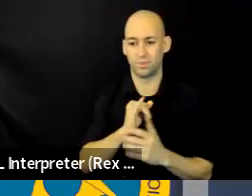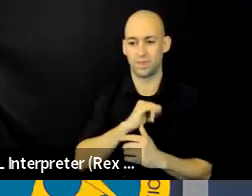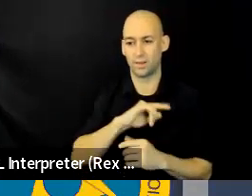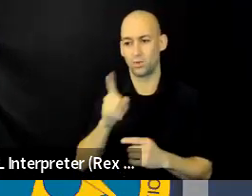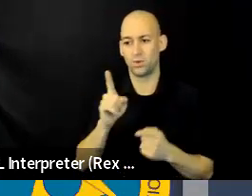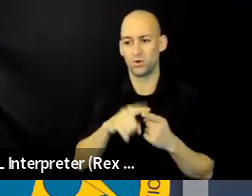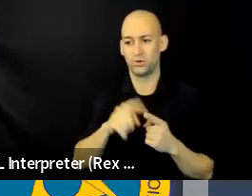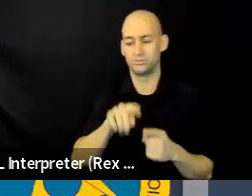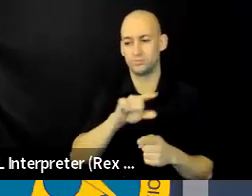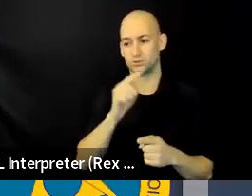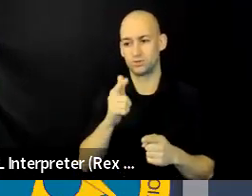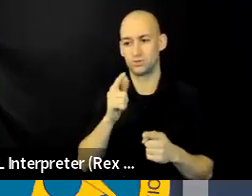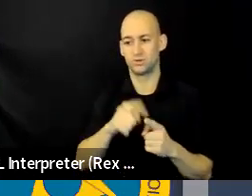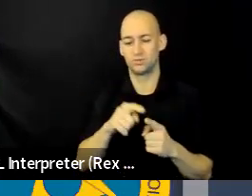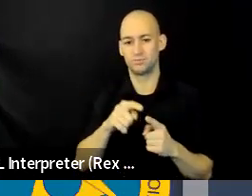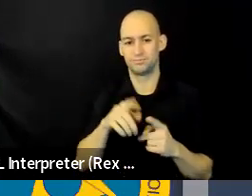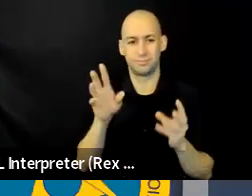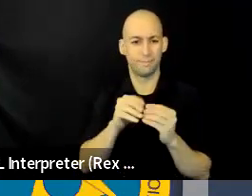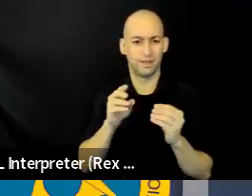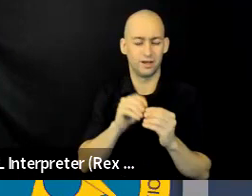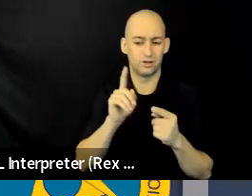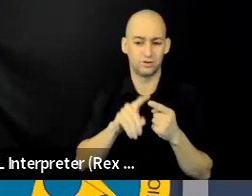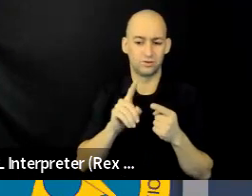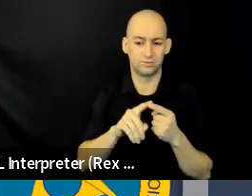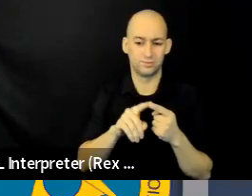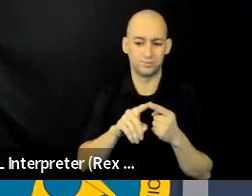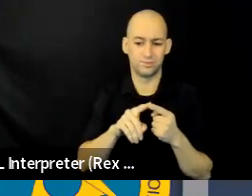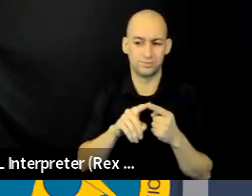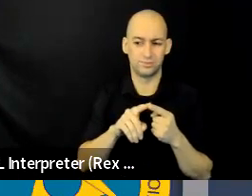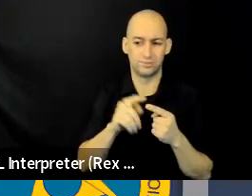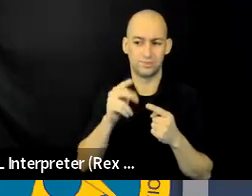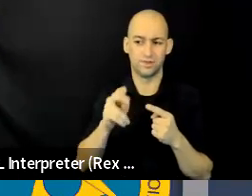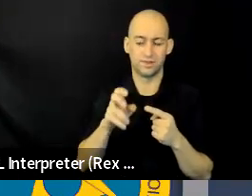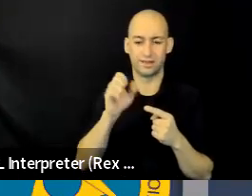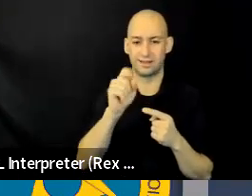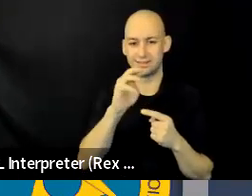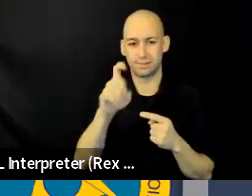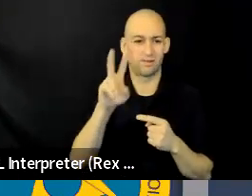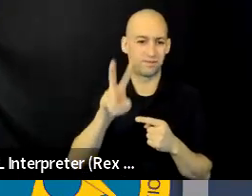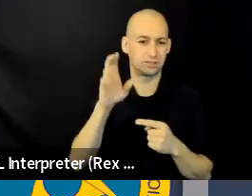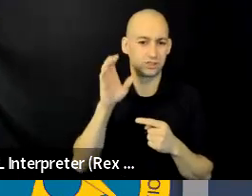to turn this meeting over to the esteemed vice